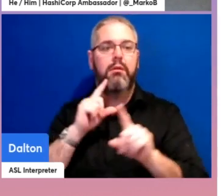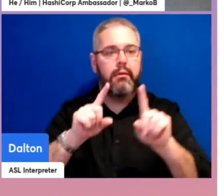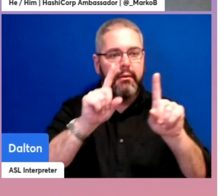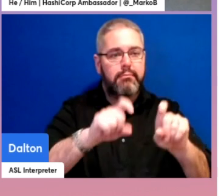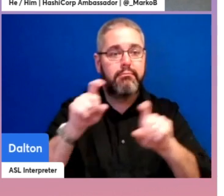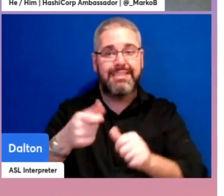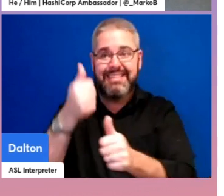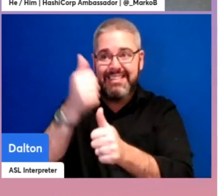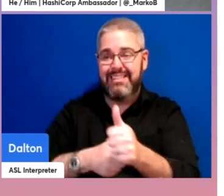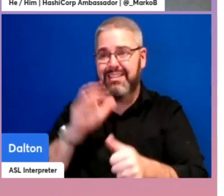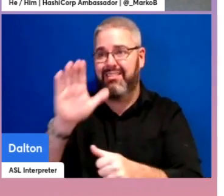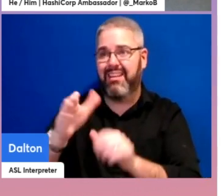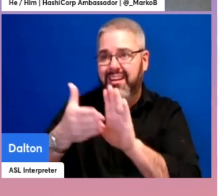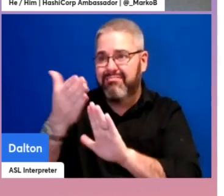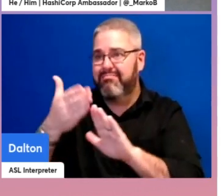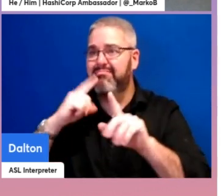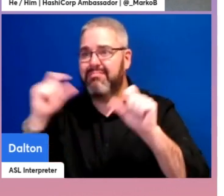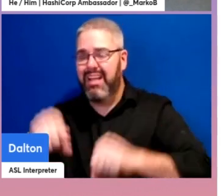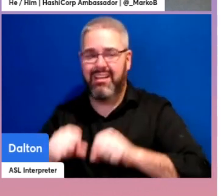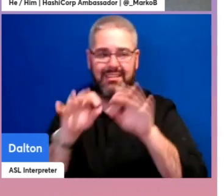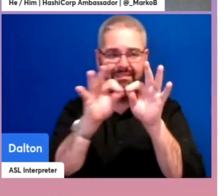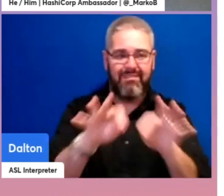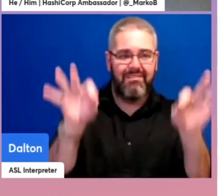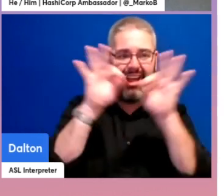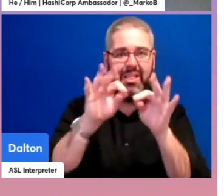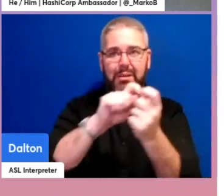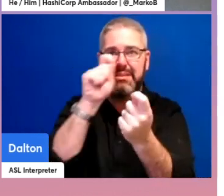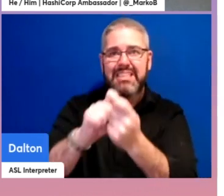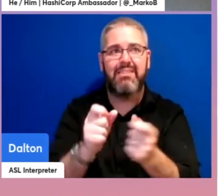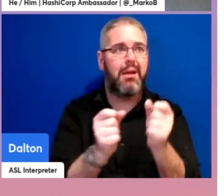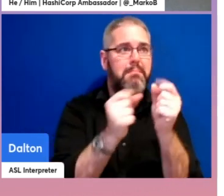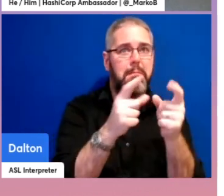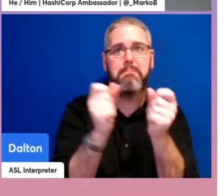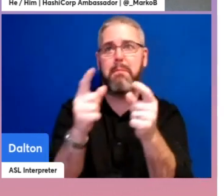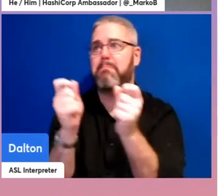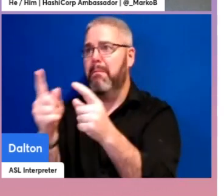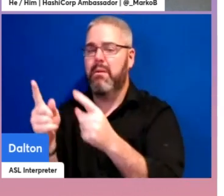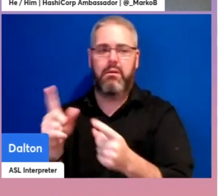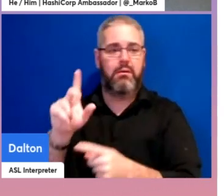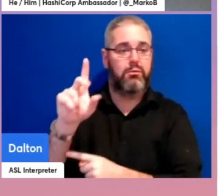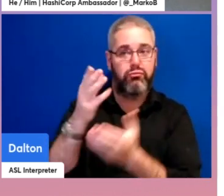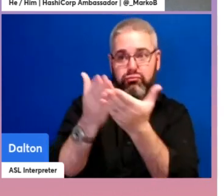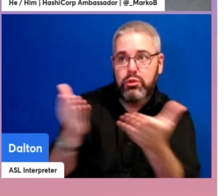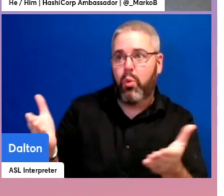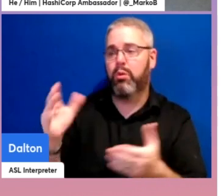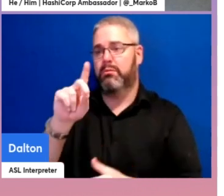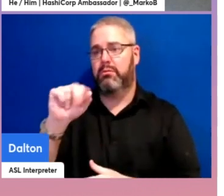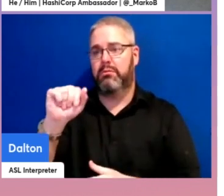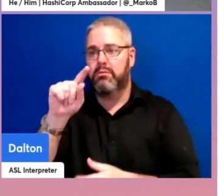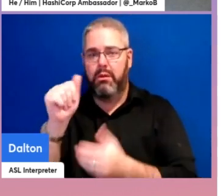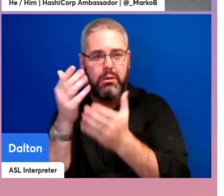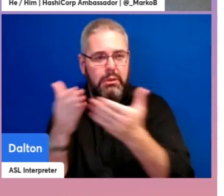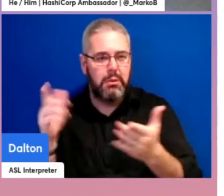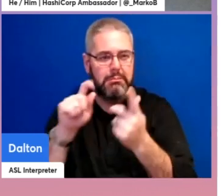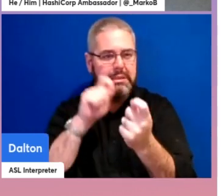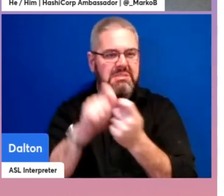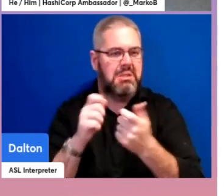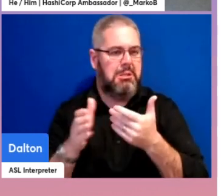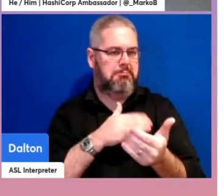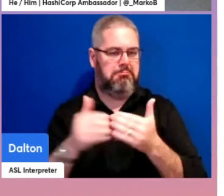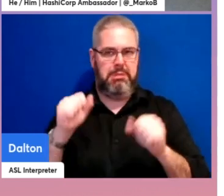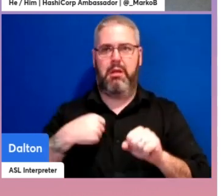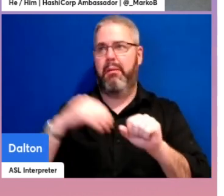can actually mock values for specific bits, such as resources, data resources, or the whole modules as such.